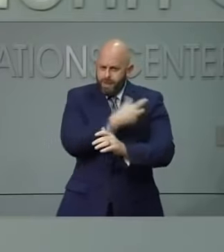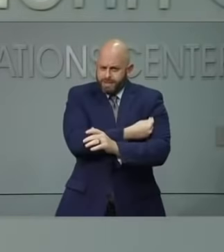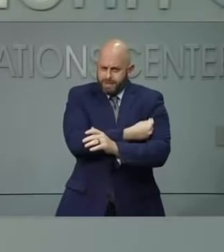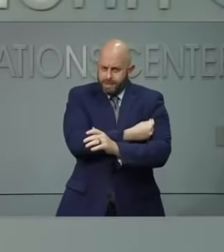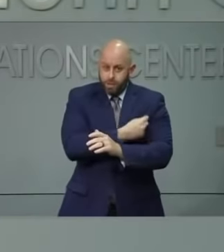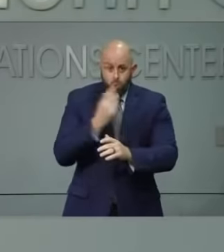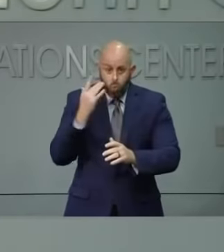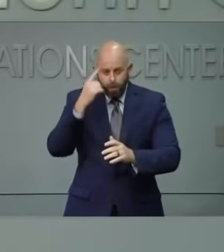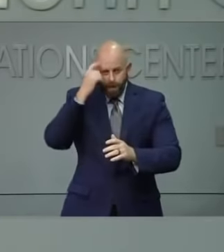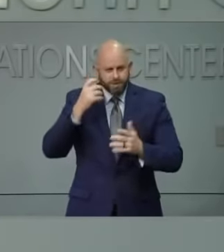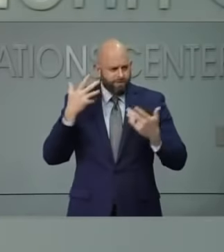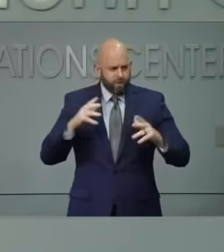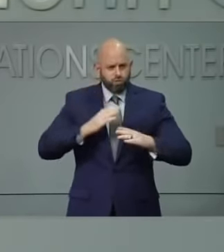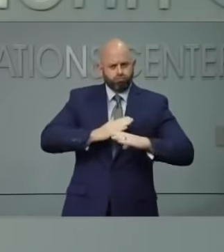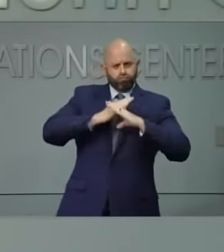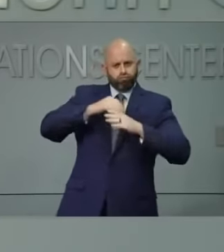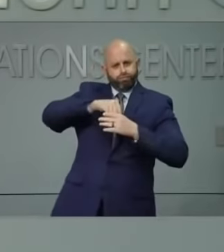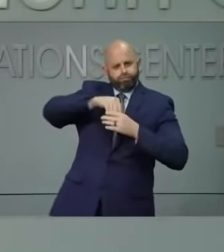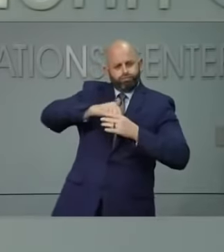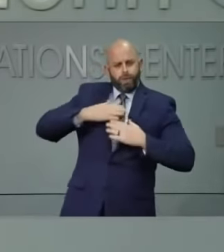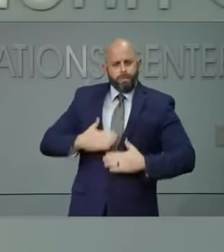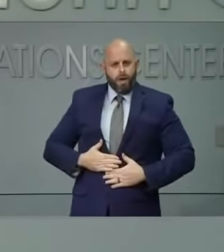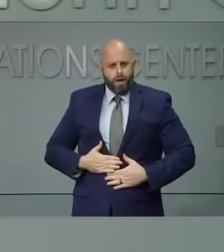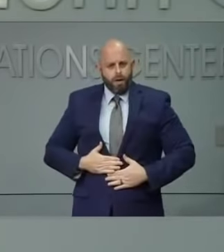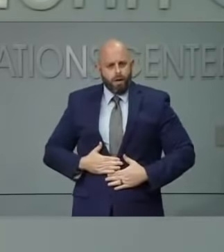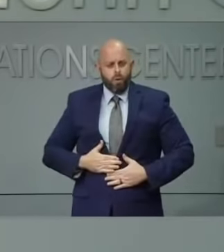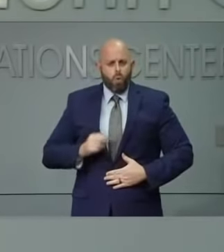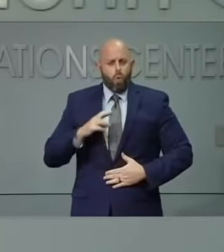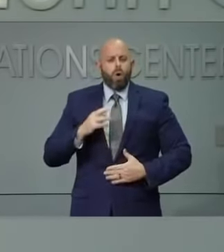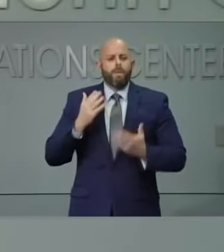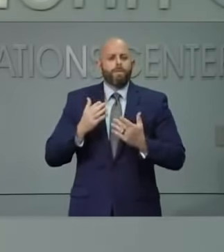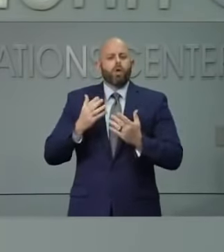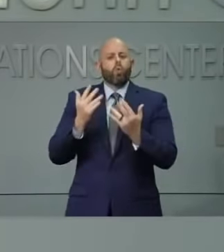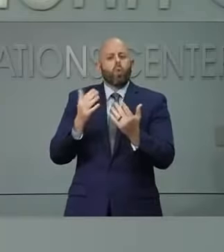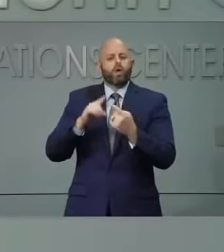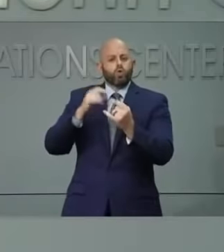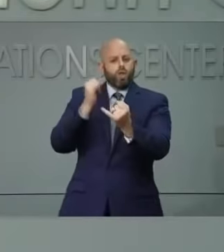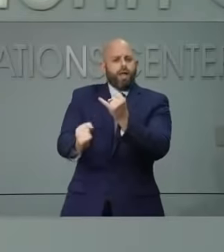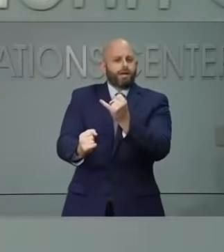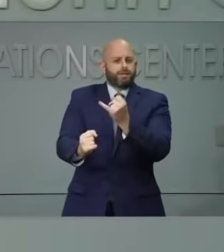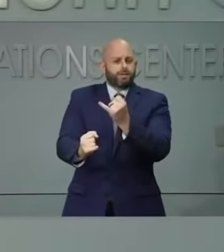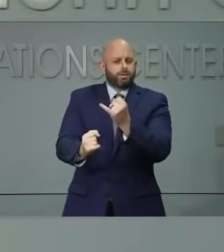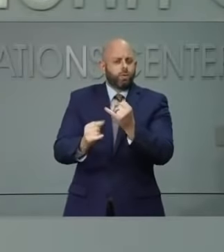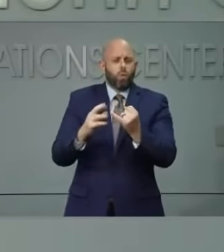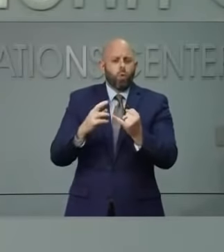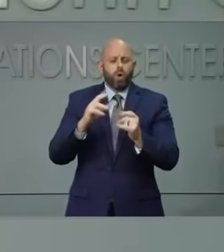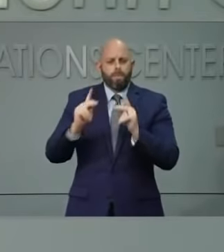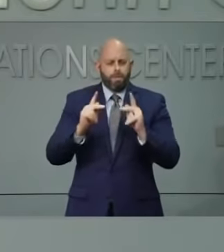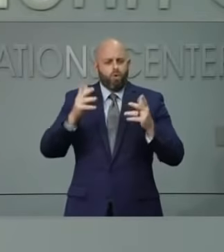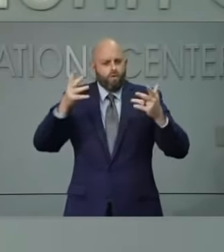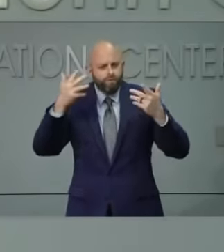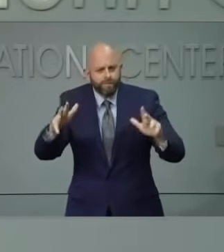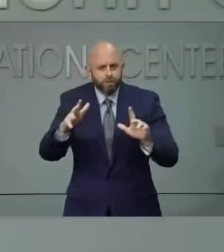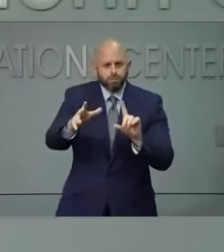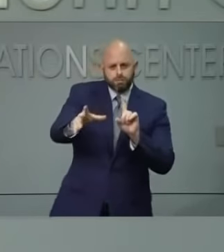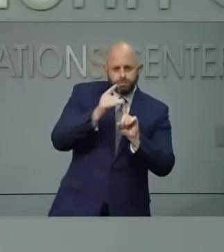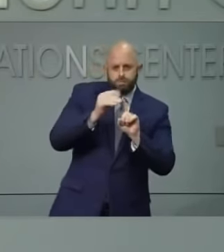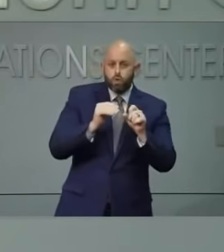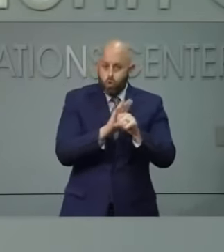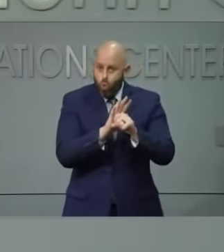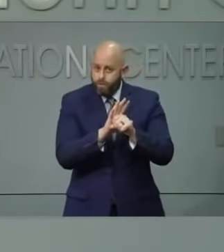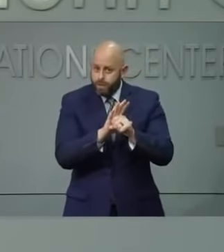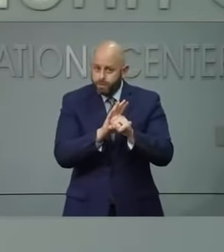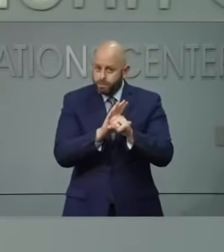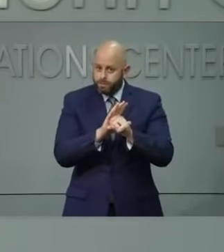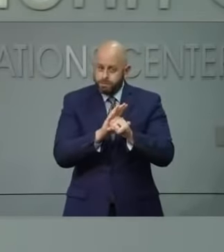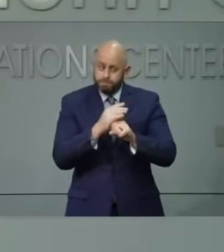or should they just say, I'm going to be at the end of the line? What will it be? Will people who've had COVID-19 be